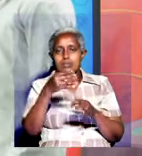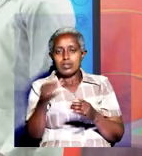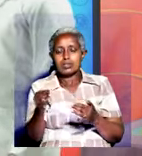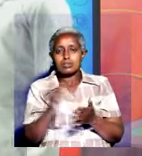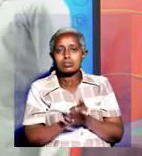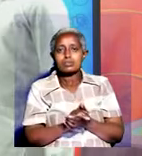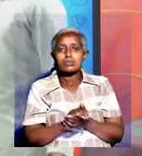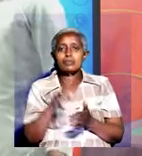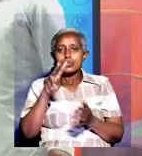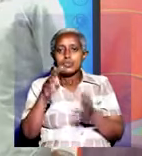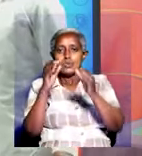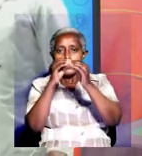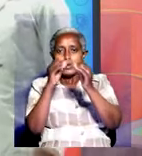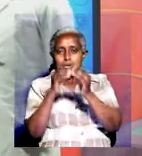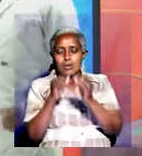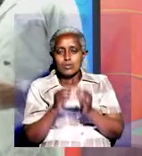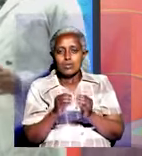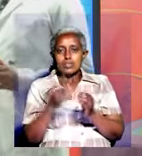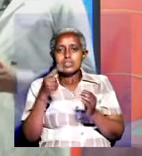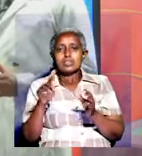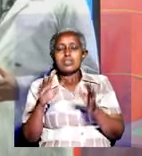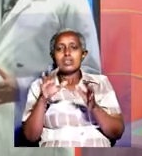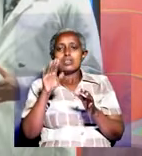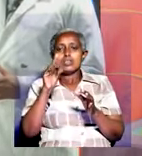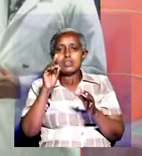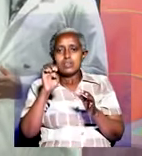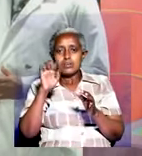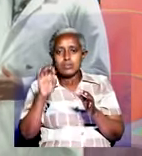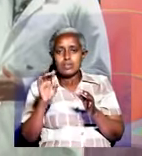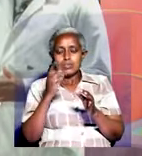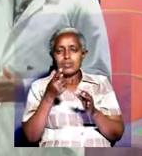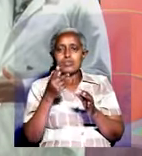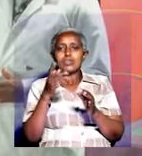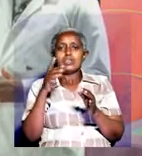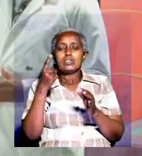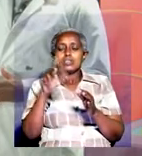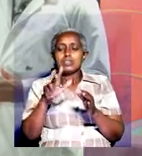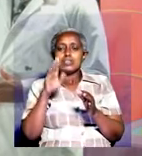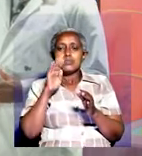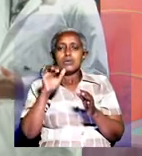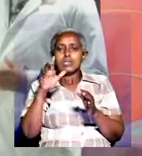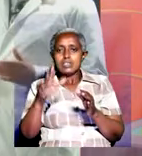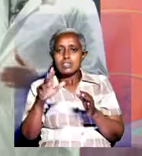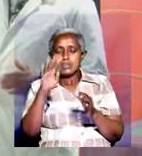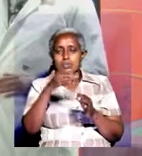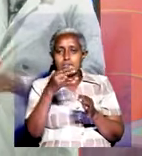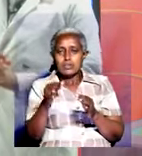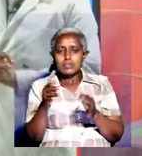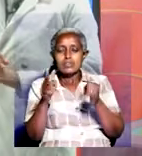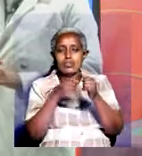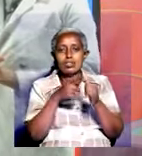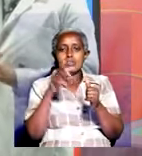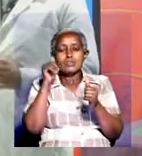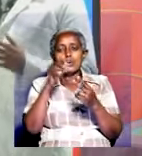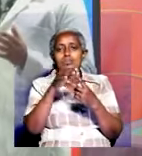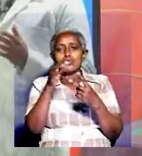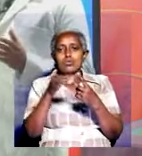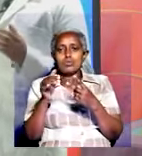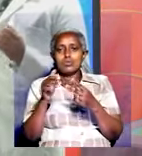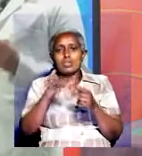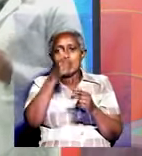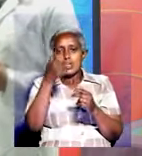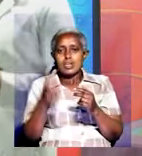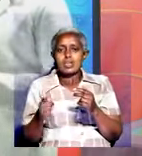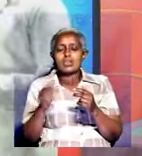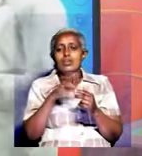To calculate the determinant of 3 by 3 matrix, first you have to choose any row